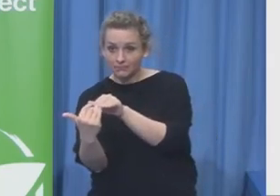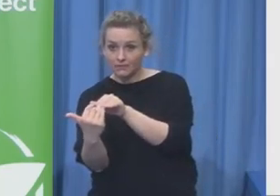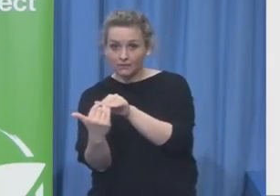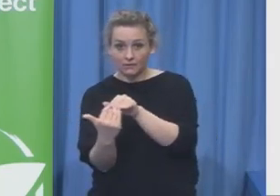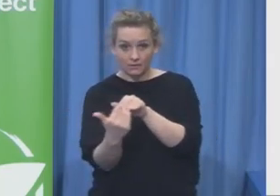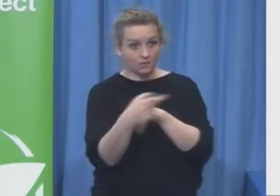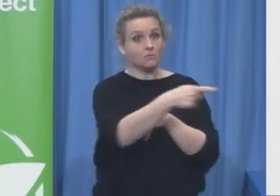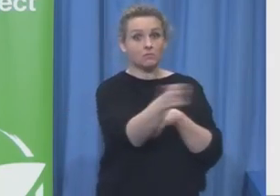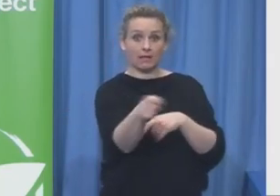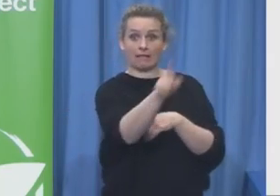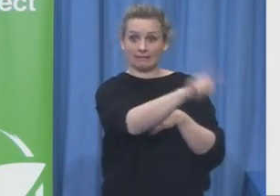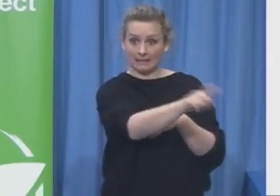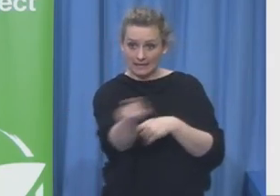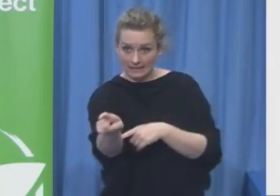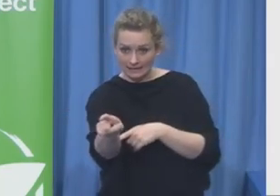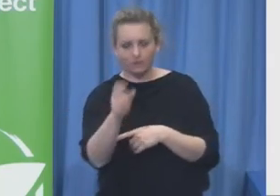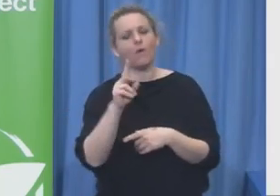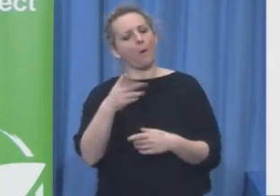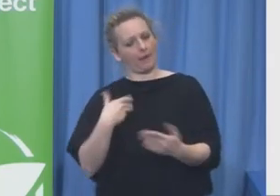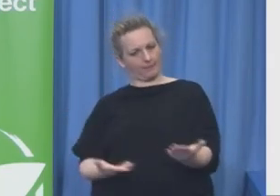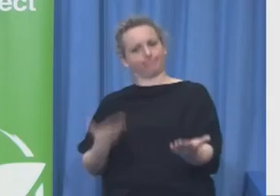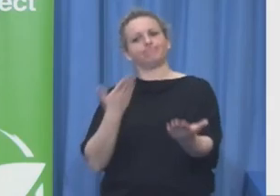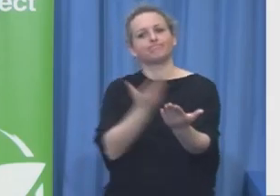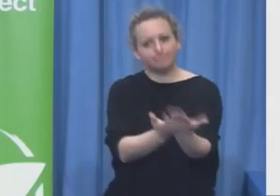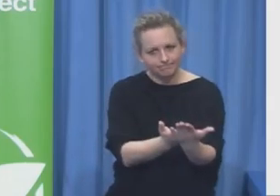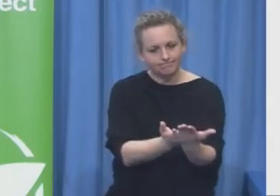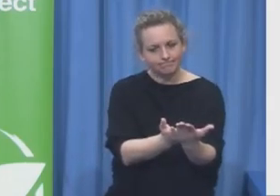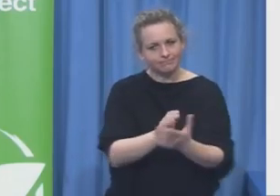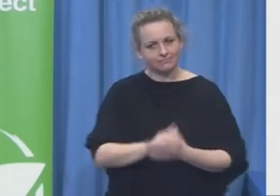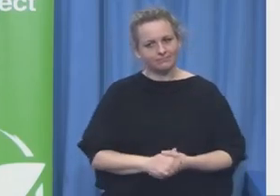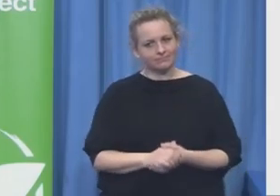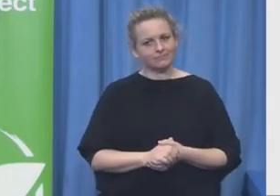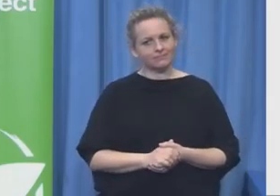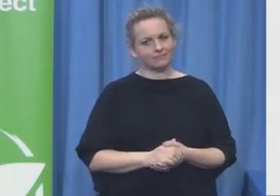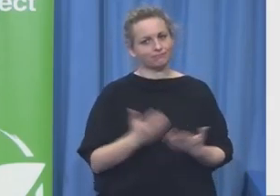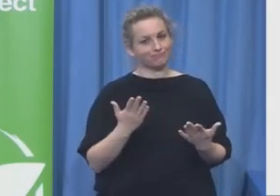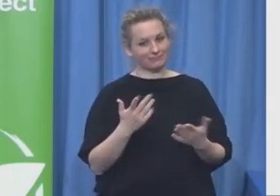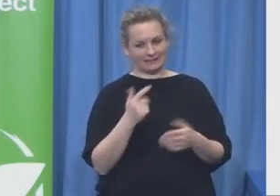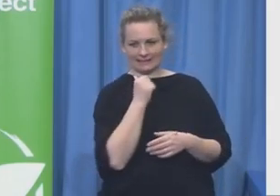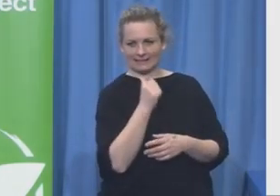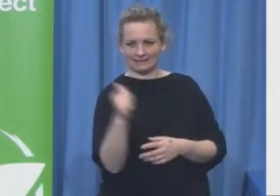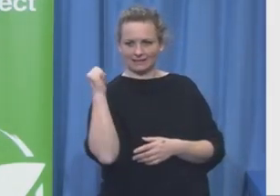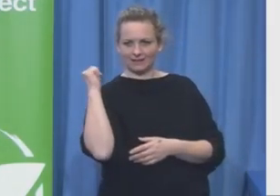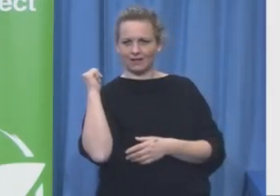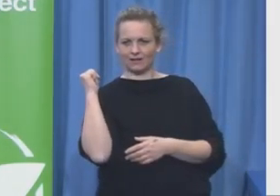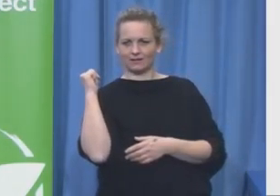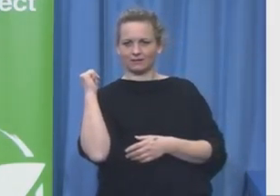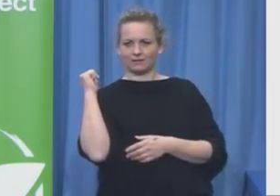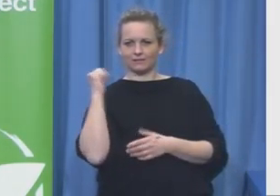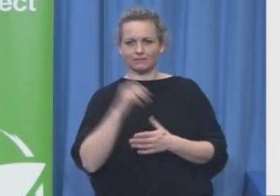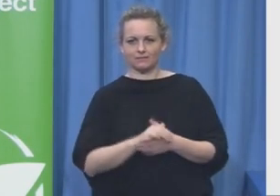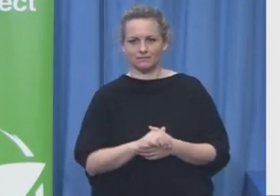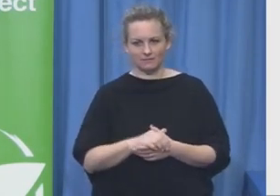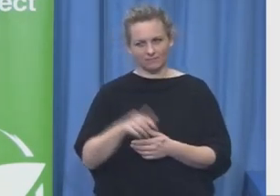Yesterday, we heard from Director Boss, who said that, you know, we work so much